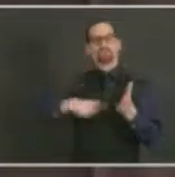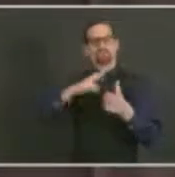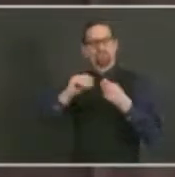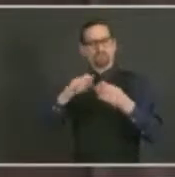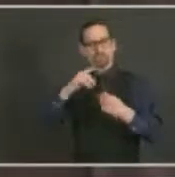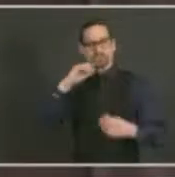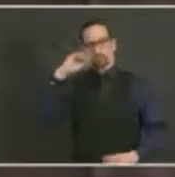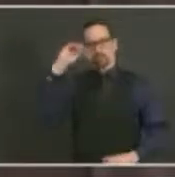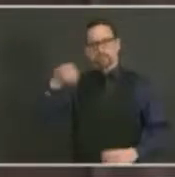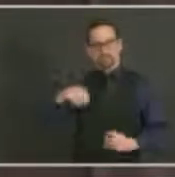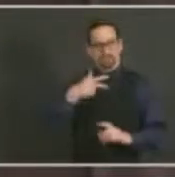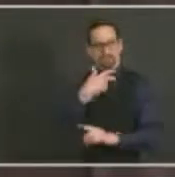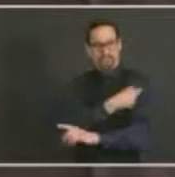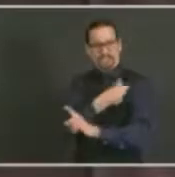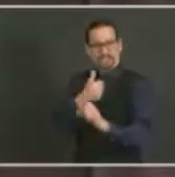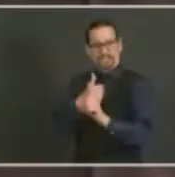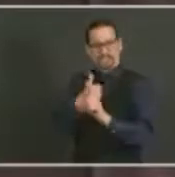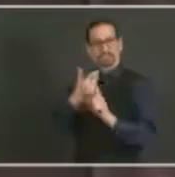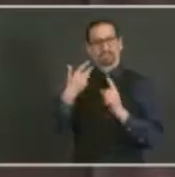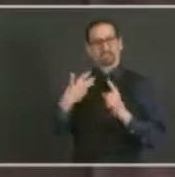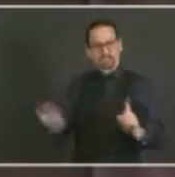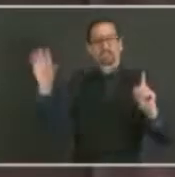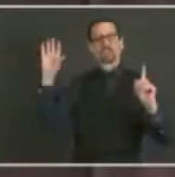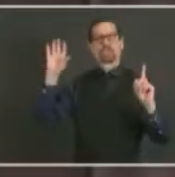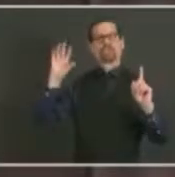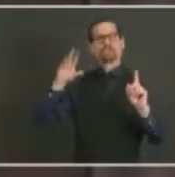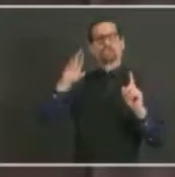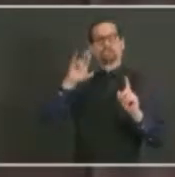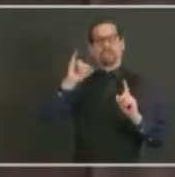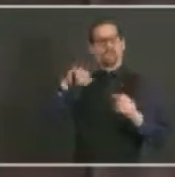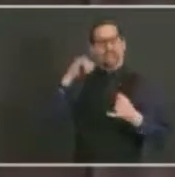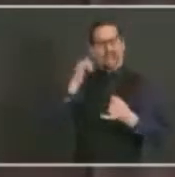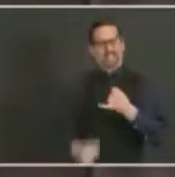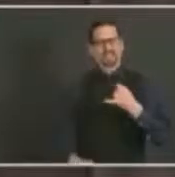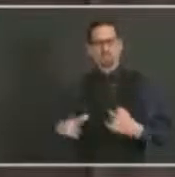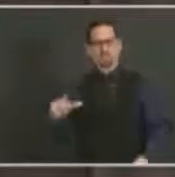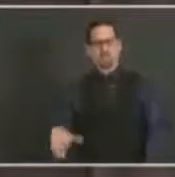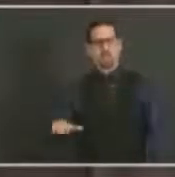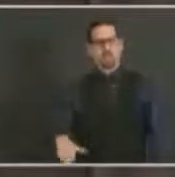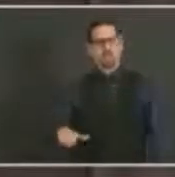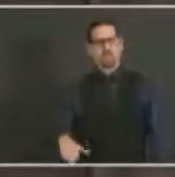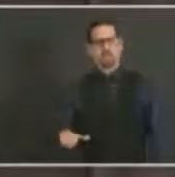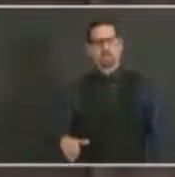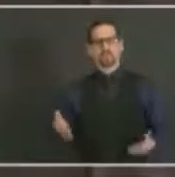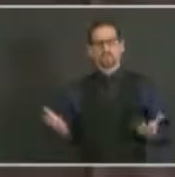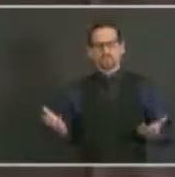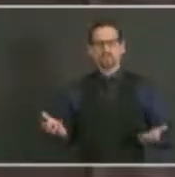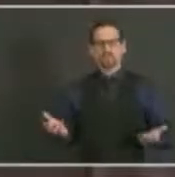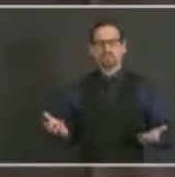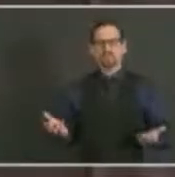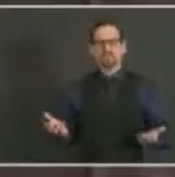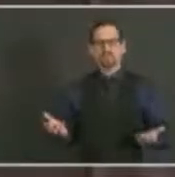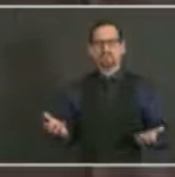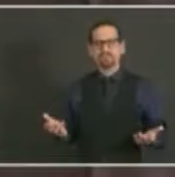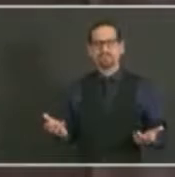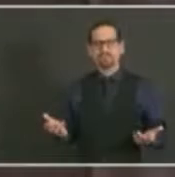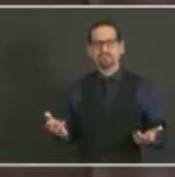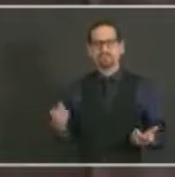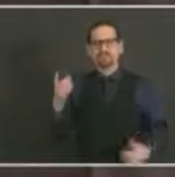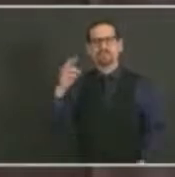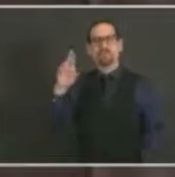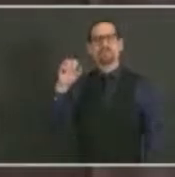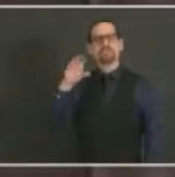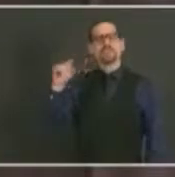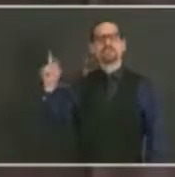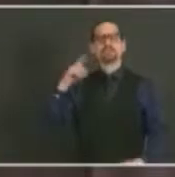used. Governor Raimondo the other day mentioned that there was some kinks in dealing with CVS and Walgreens.